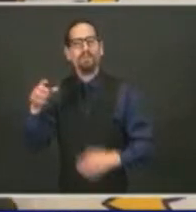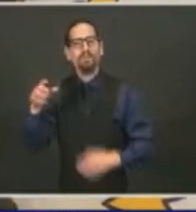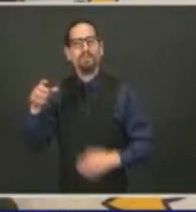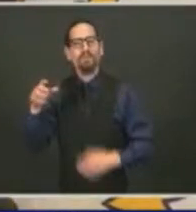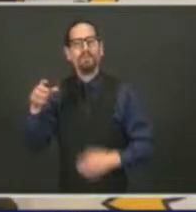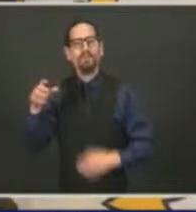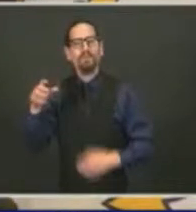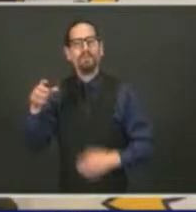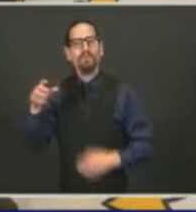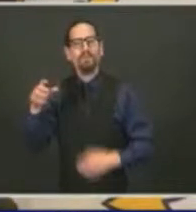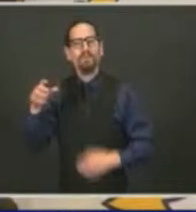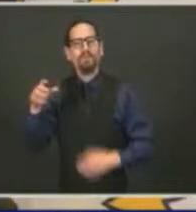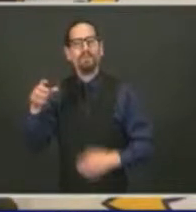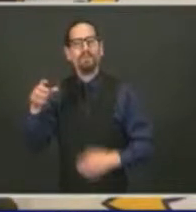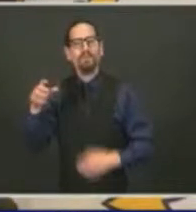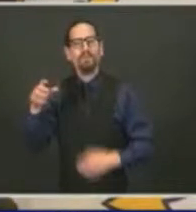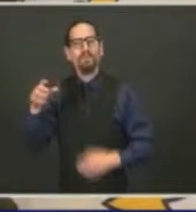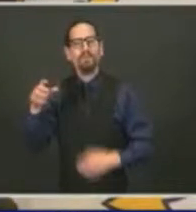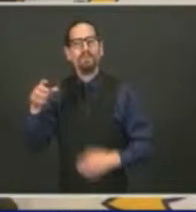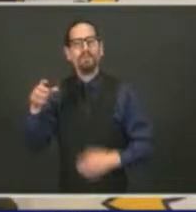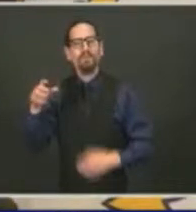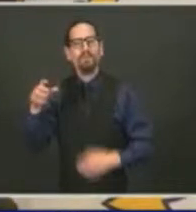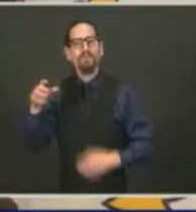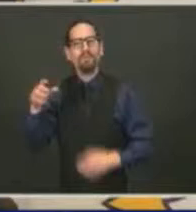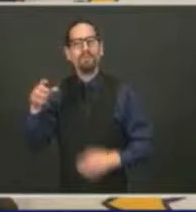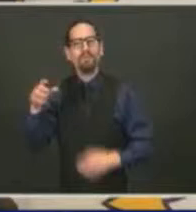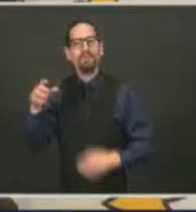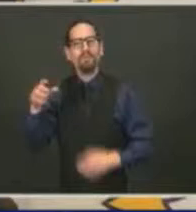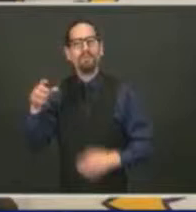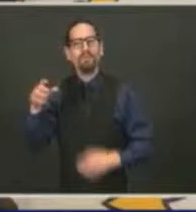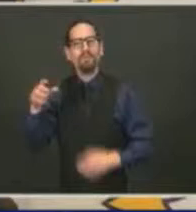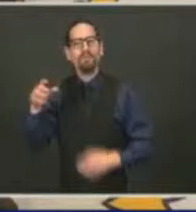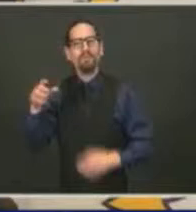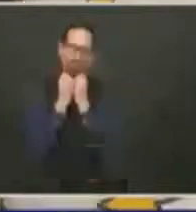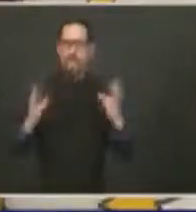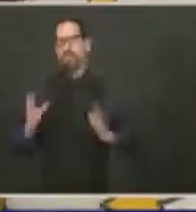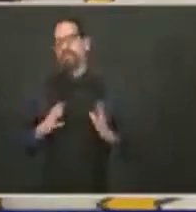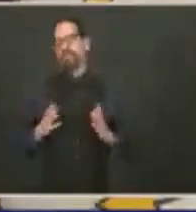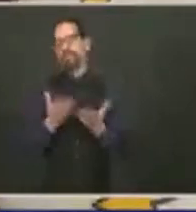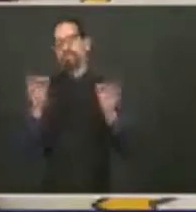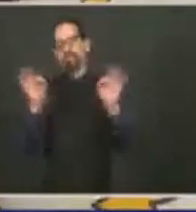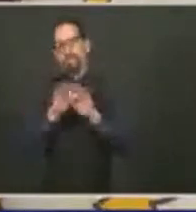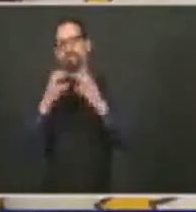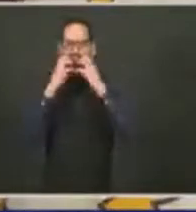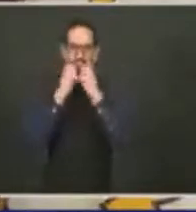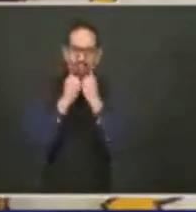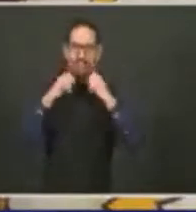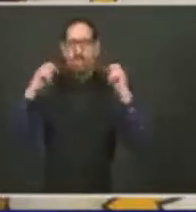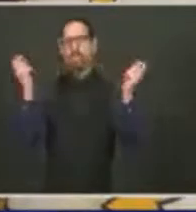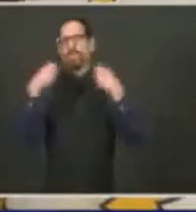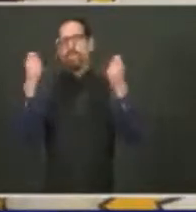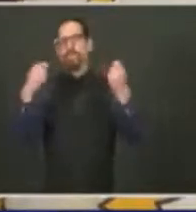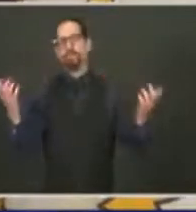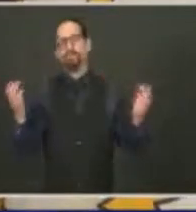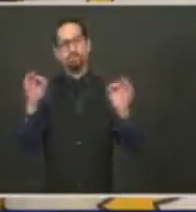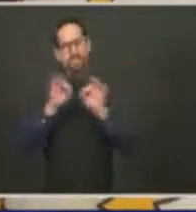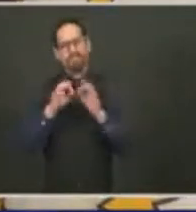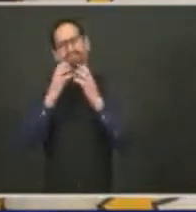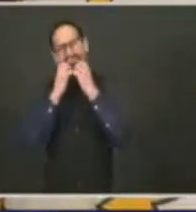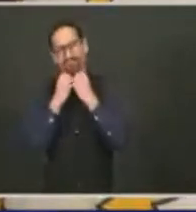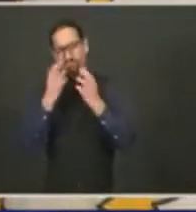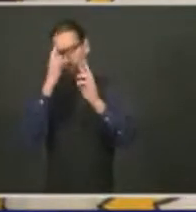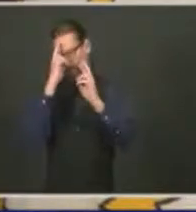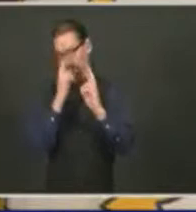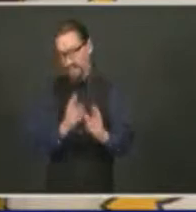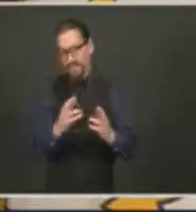people. People celebrate any holiday, they mean a whole lot more. And I want to have perspective about this, right? This year it's been weird, right? A